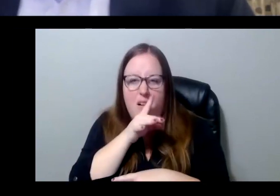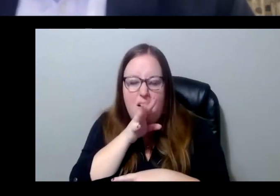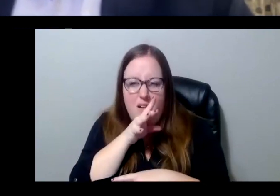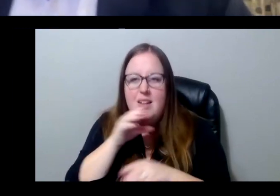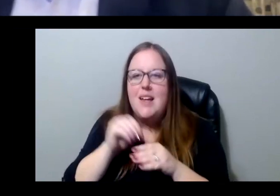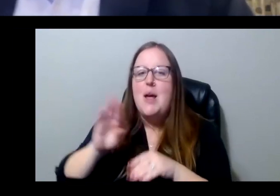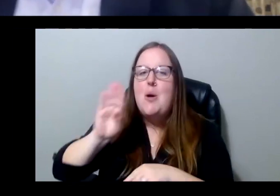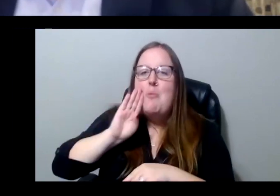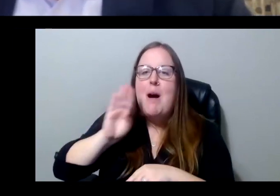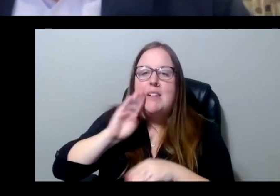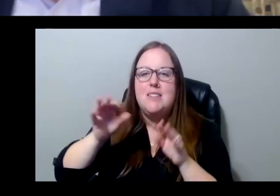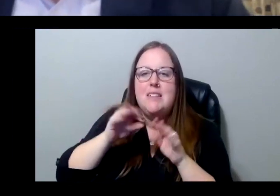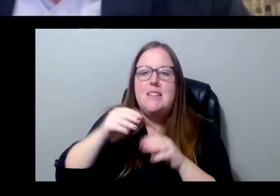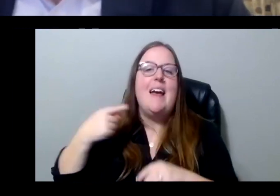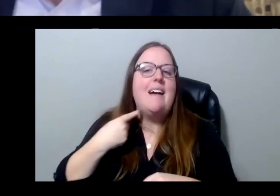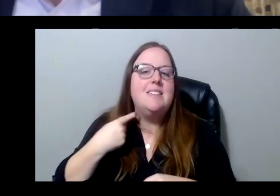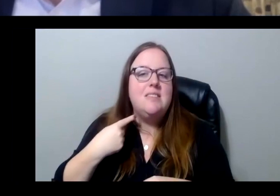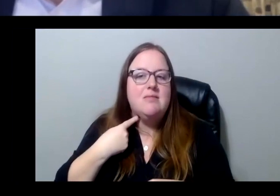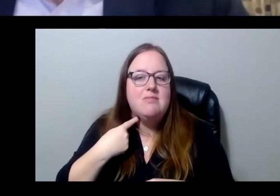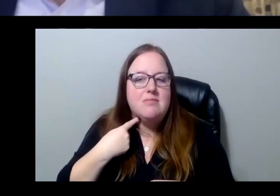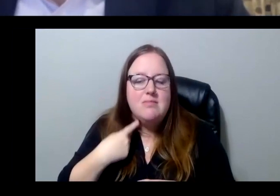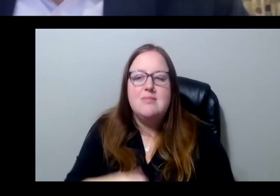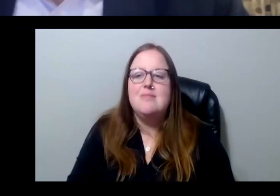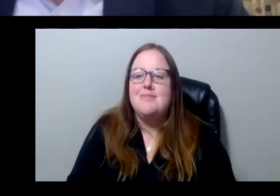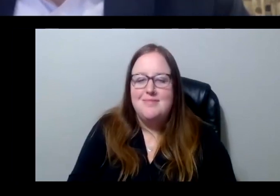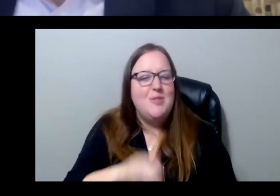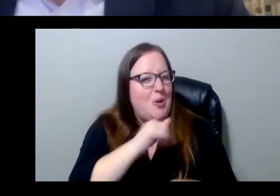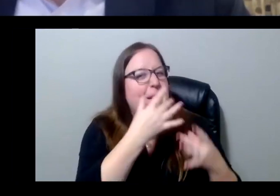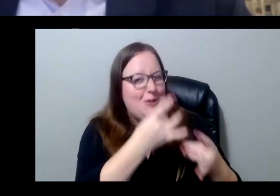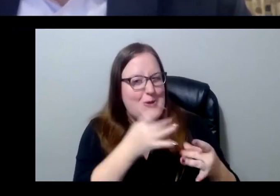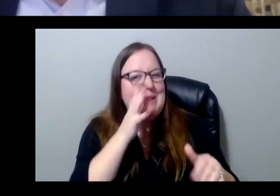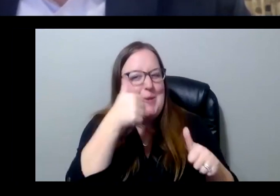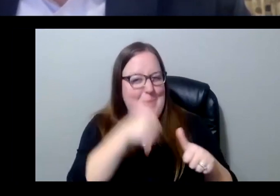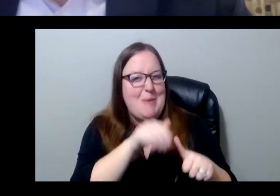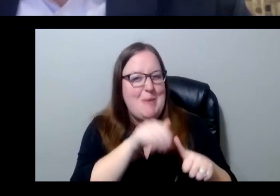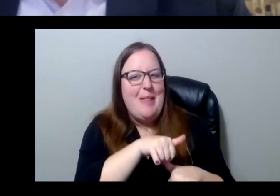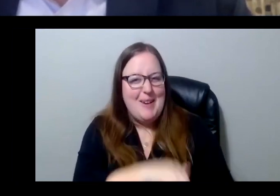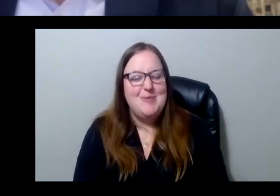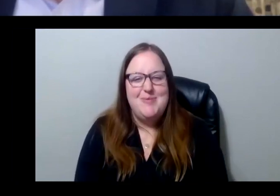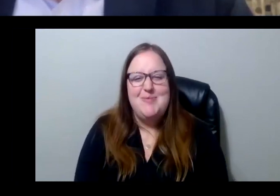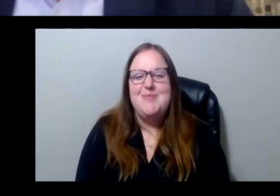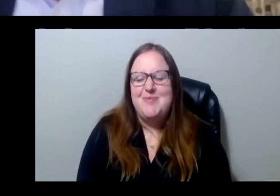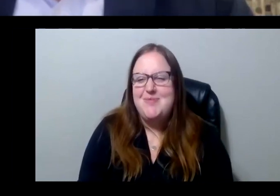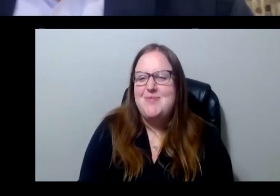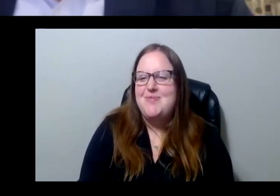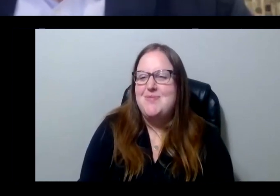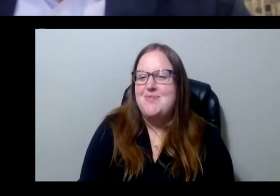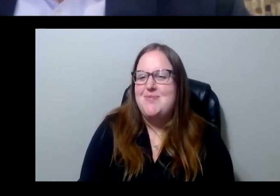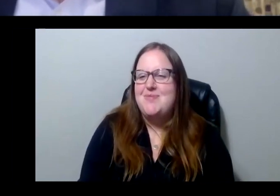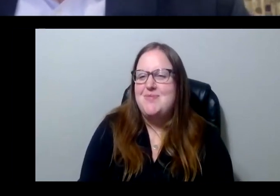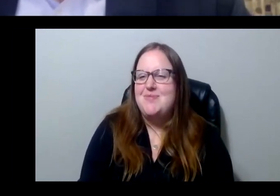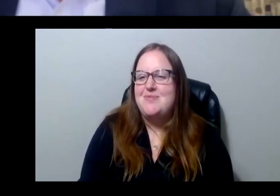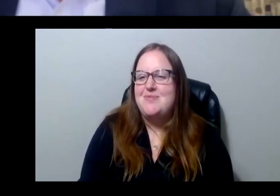evoke very negative stereotypes. But the book, I wanted to create some